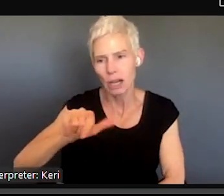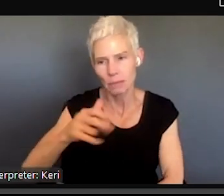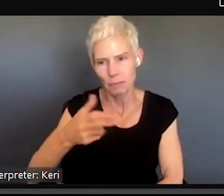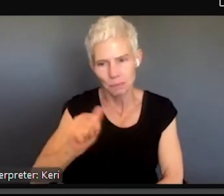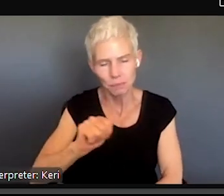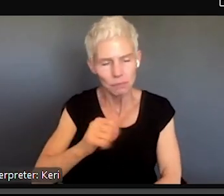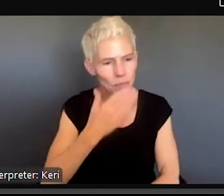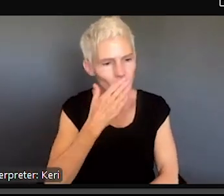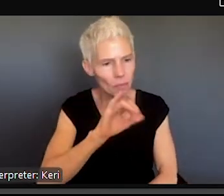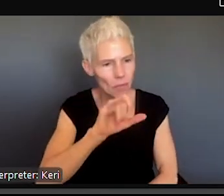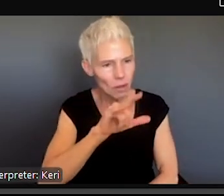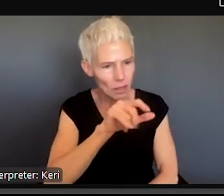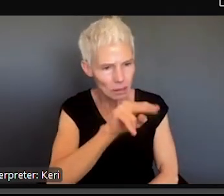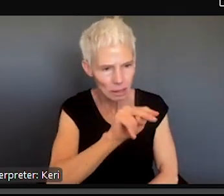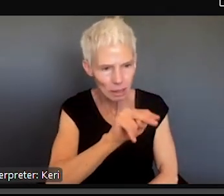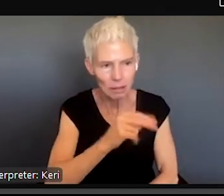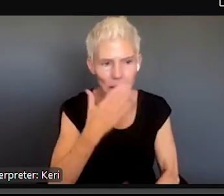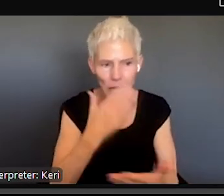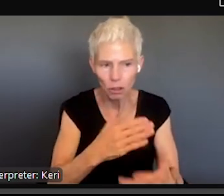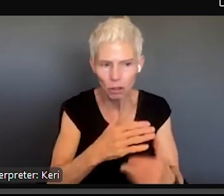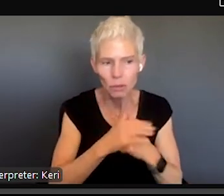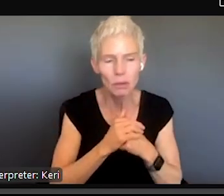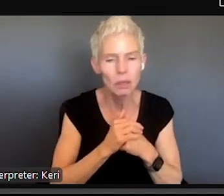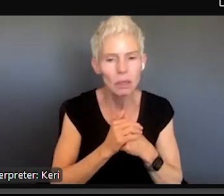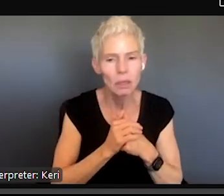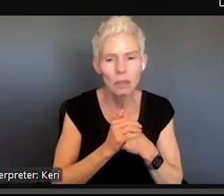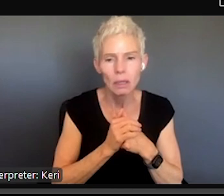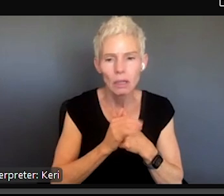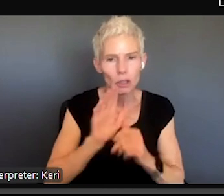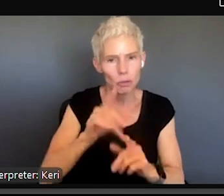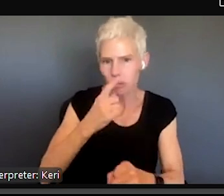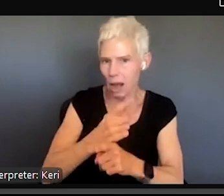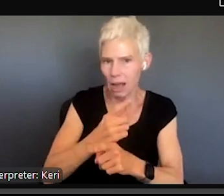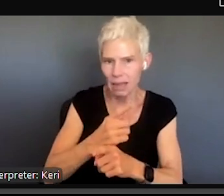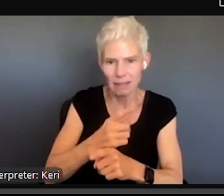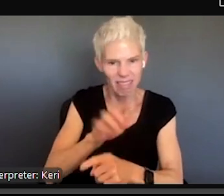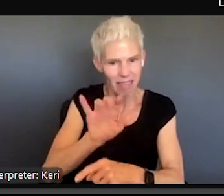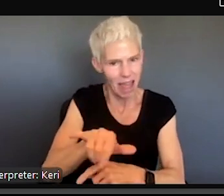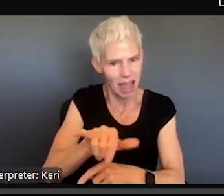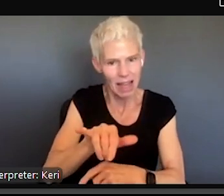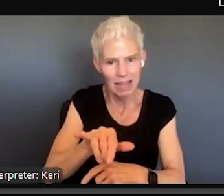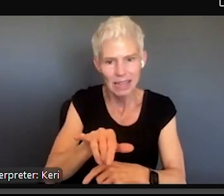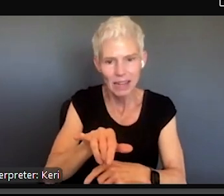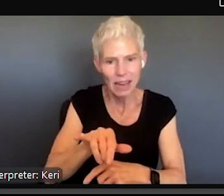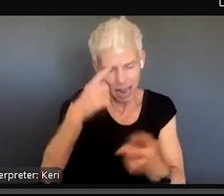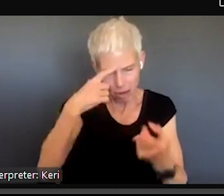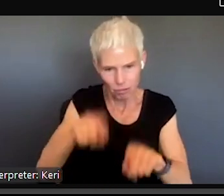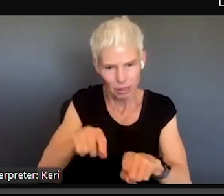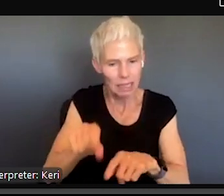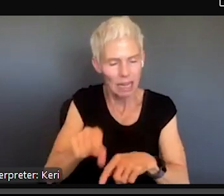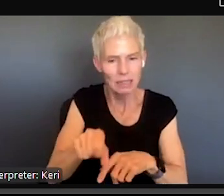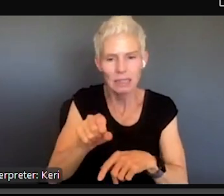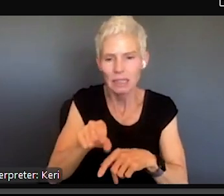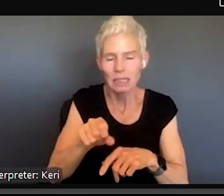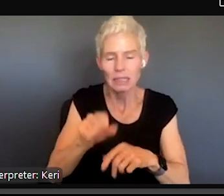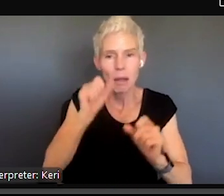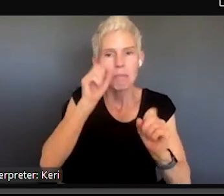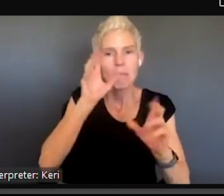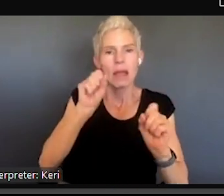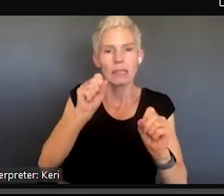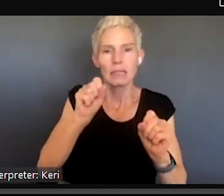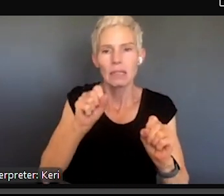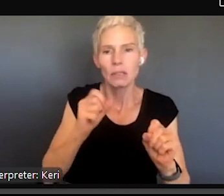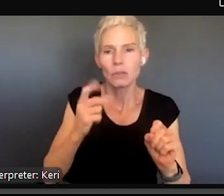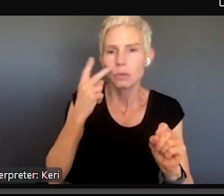Justin, thank you so much. I mean, you're completely correct that or I completely agree with you that it's amazing to